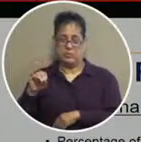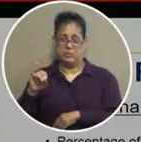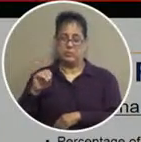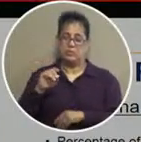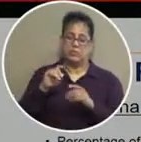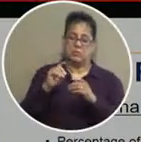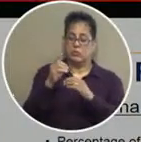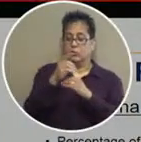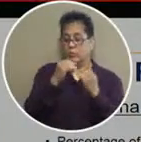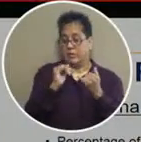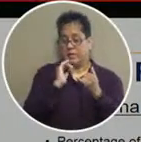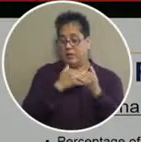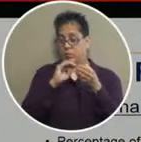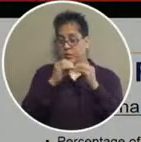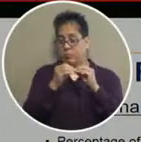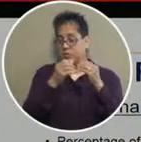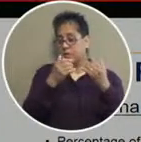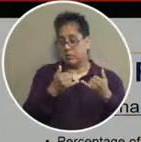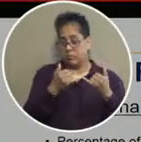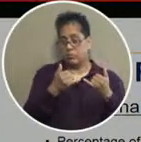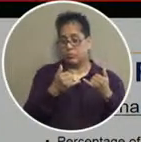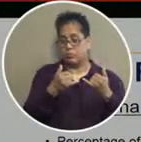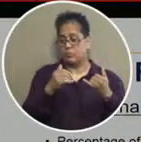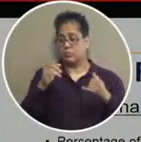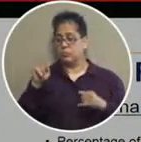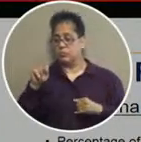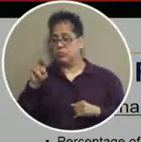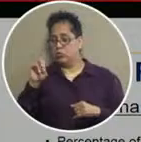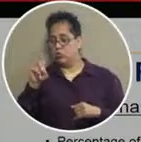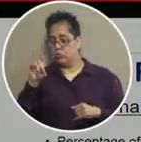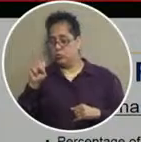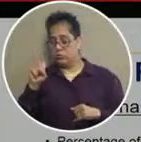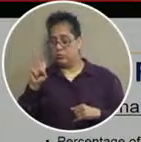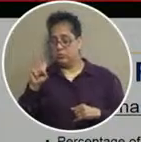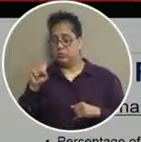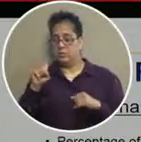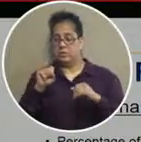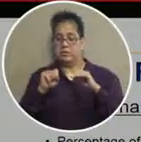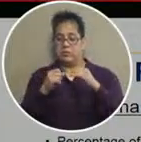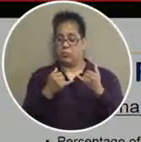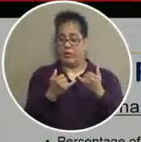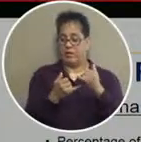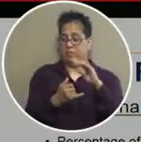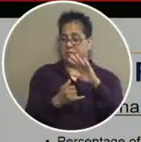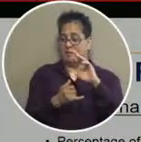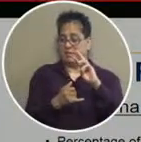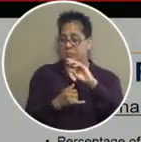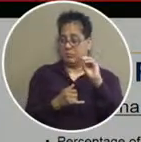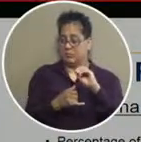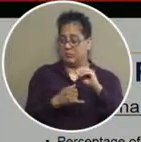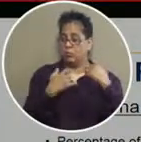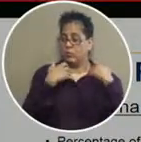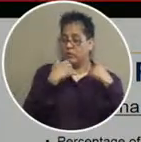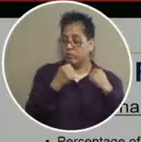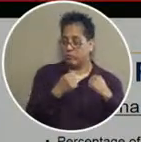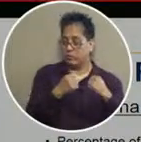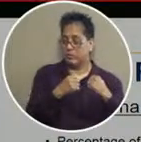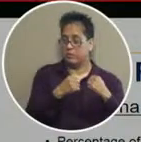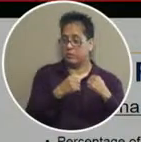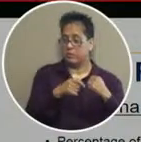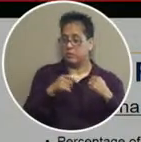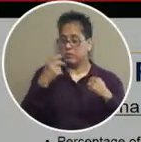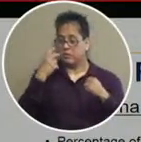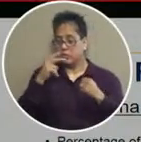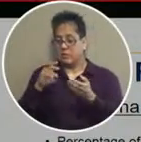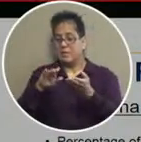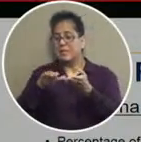of today, if you look at our numbers today and you look at the trends, we're now at about 56% recovery. And then if you look at